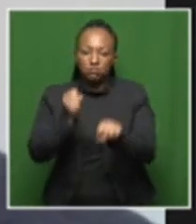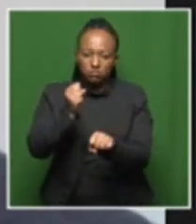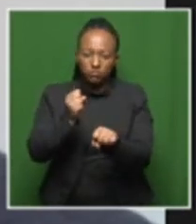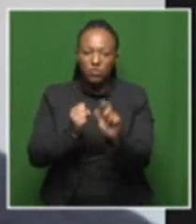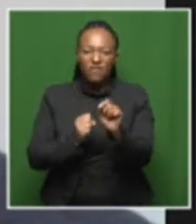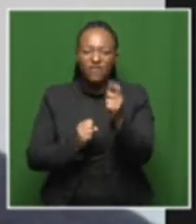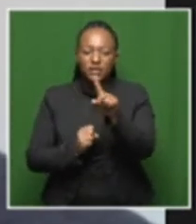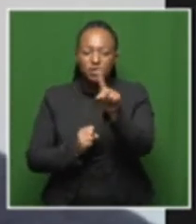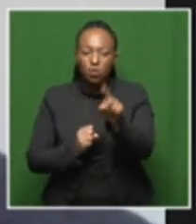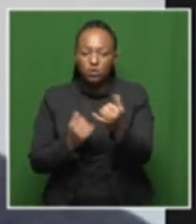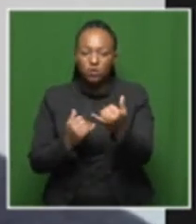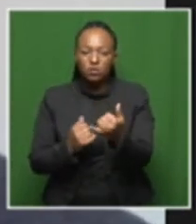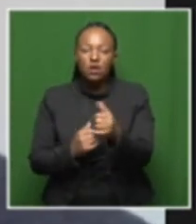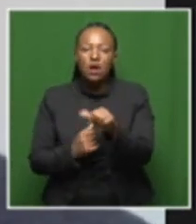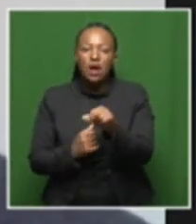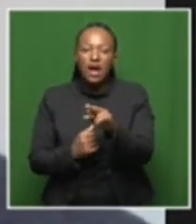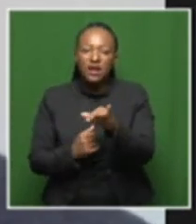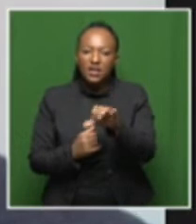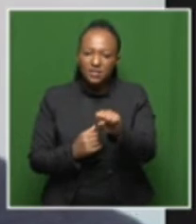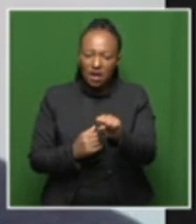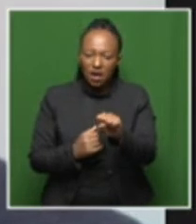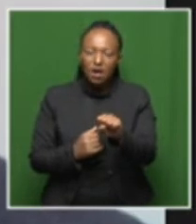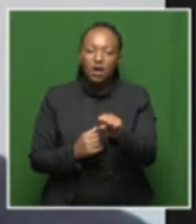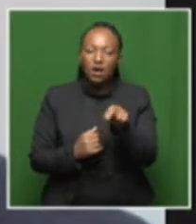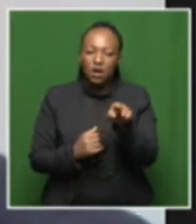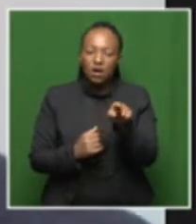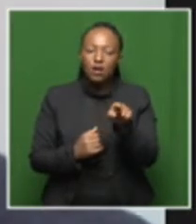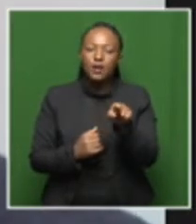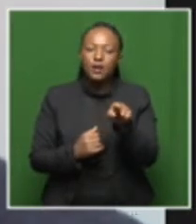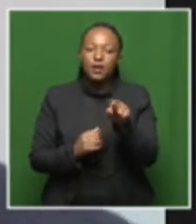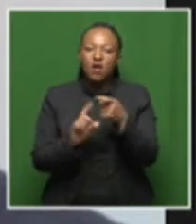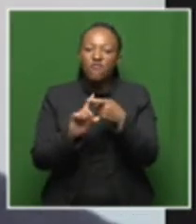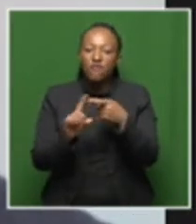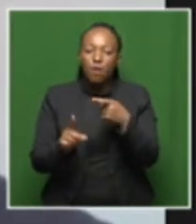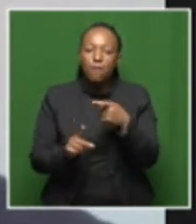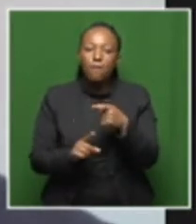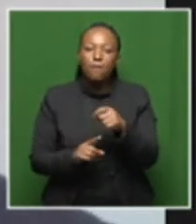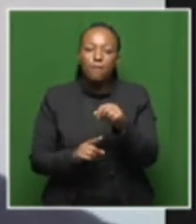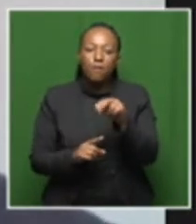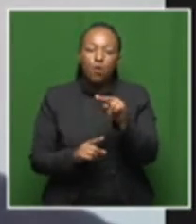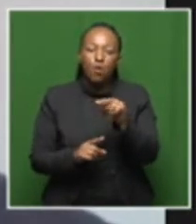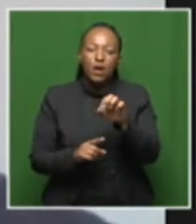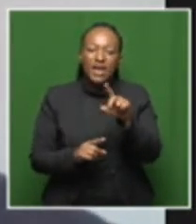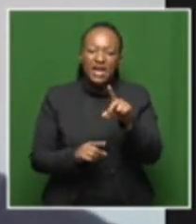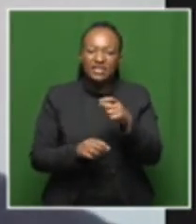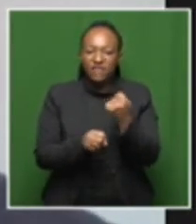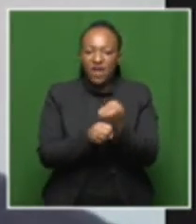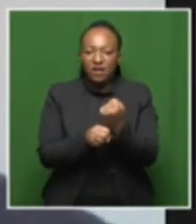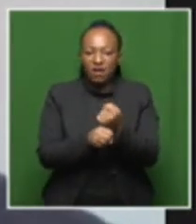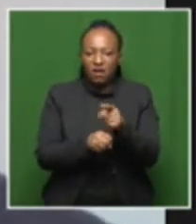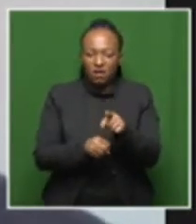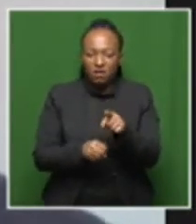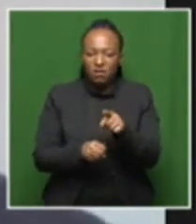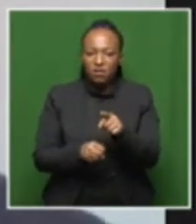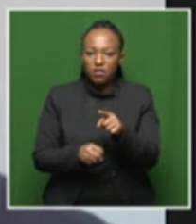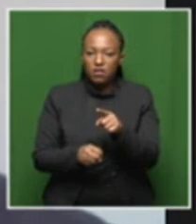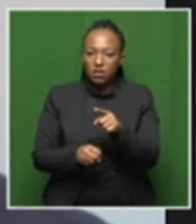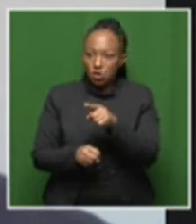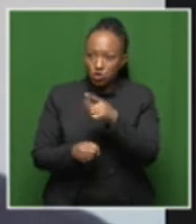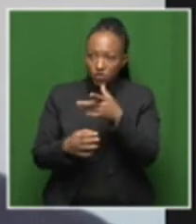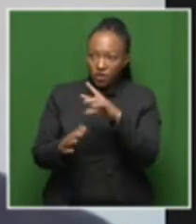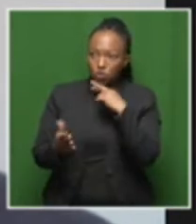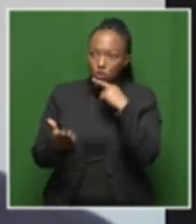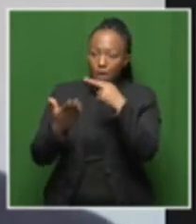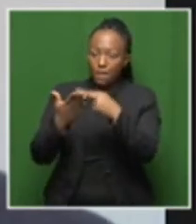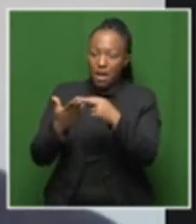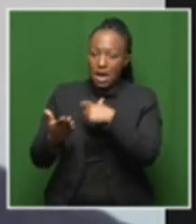first question is from Arisa van Rensburg from Netwerk. It goes like this: did you recommend that